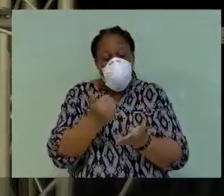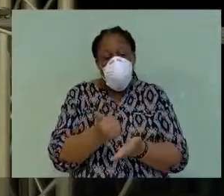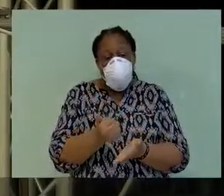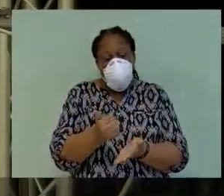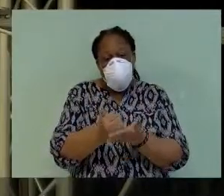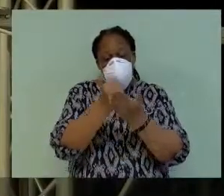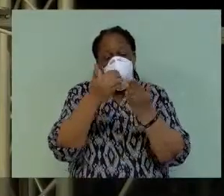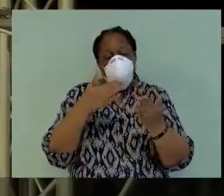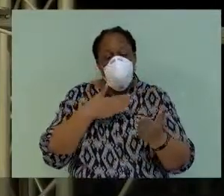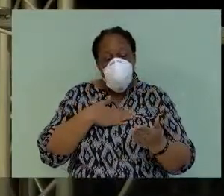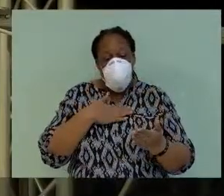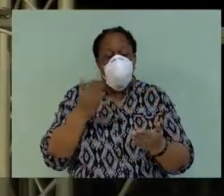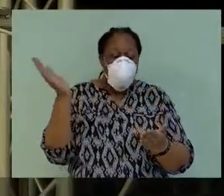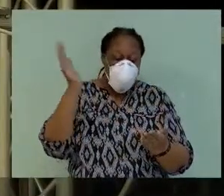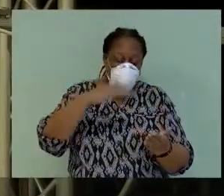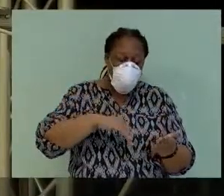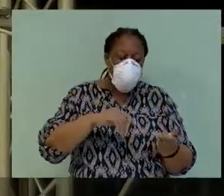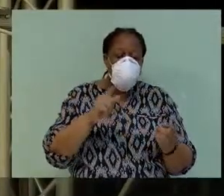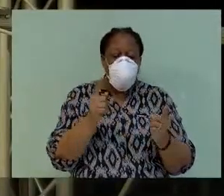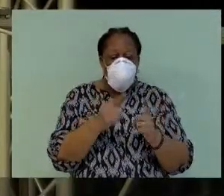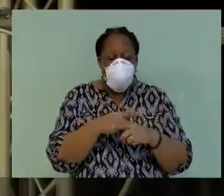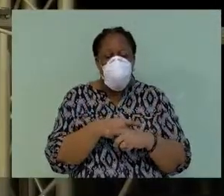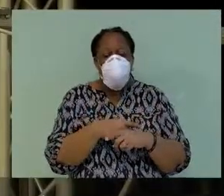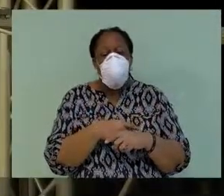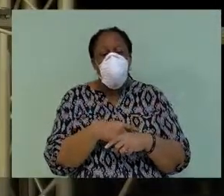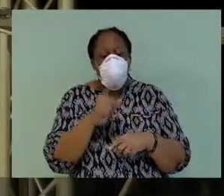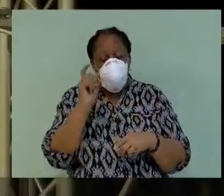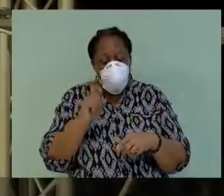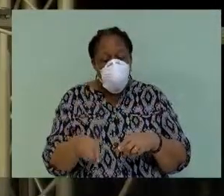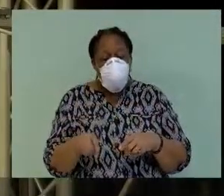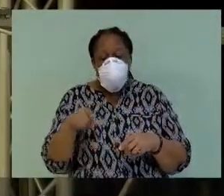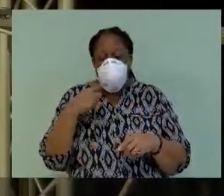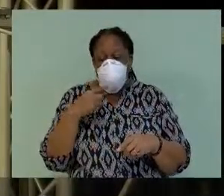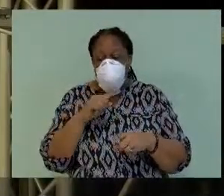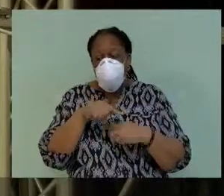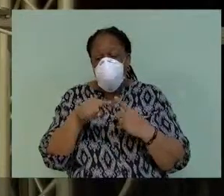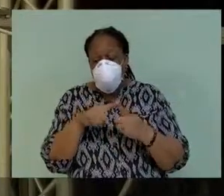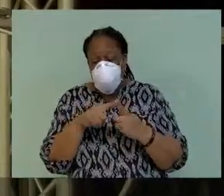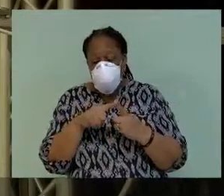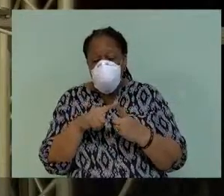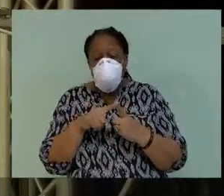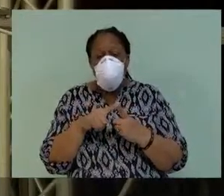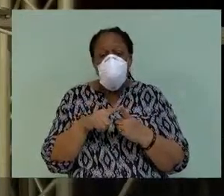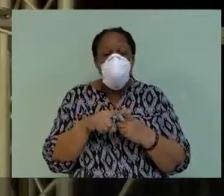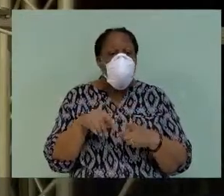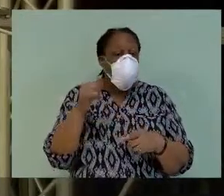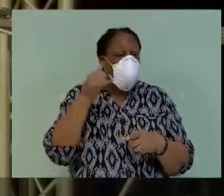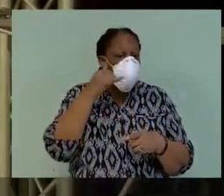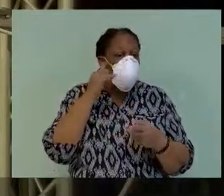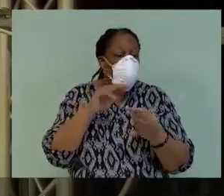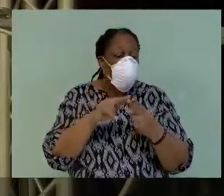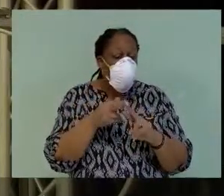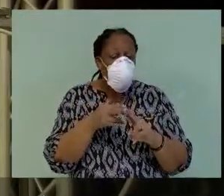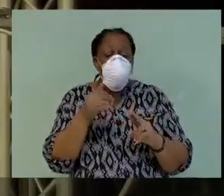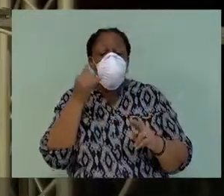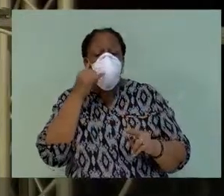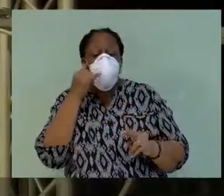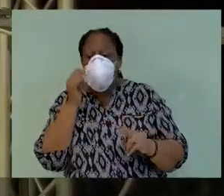These sessions must be pre-arranged, hence the providing of the coaches' contact